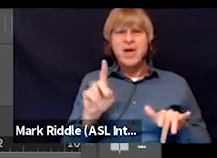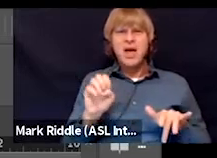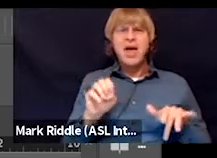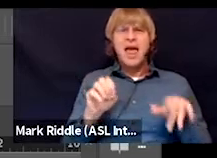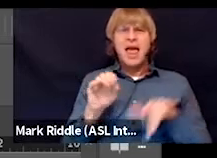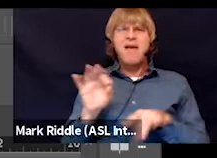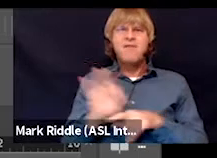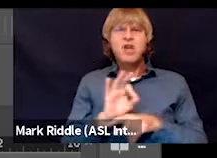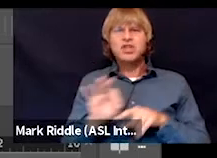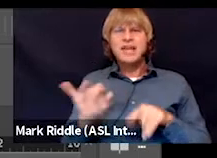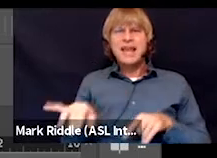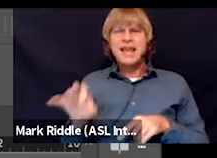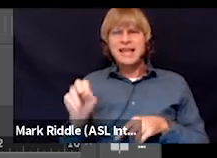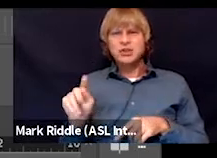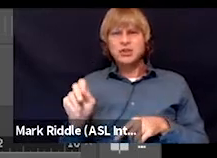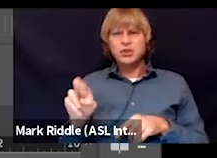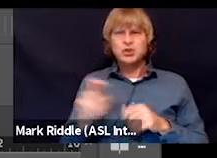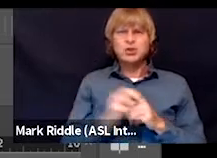the function enter key.